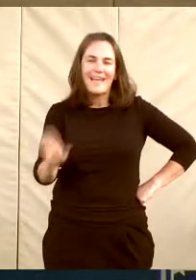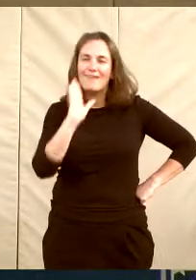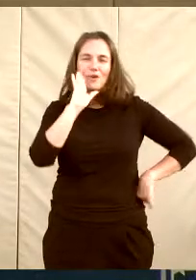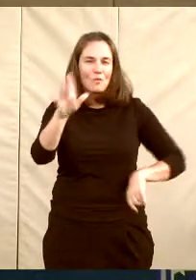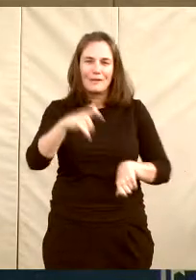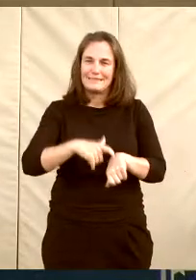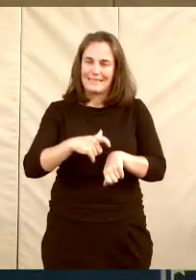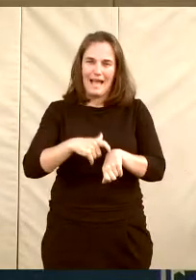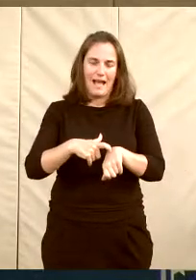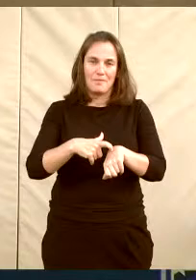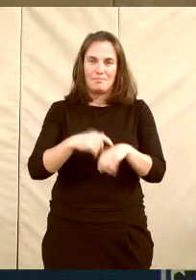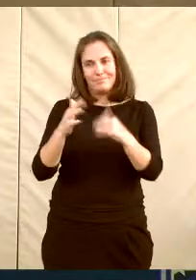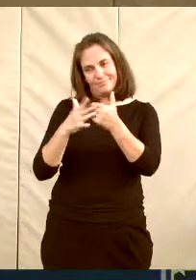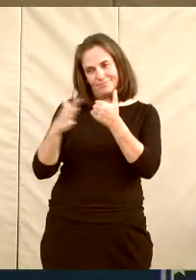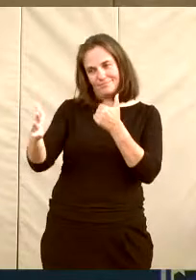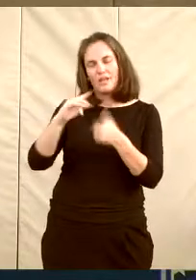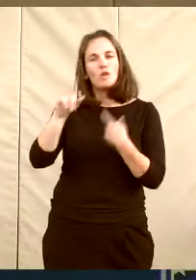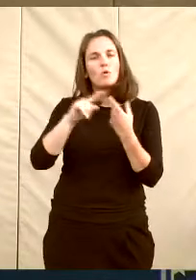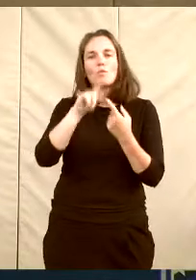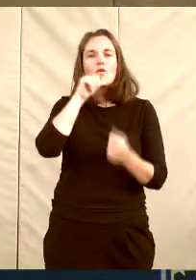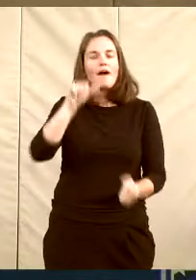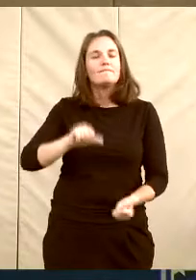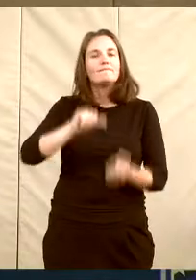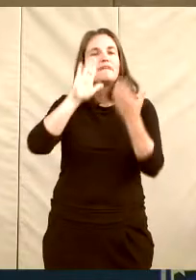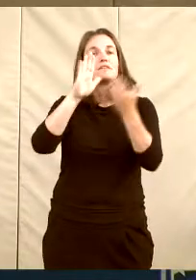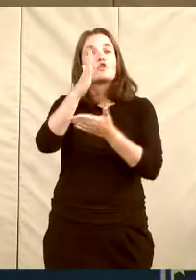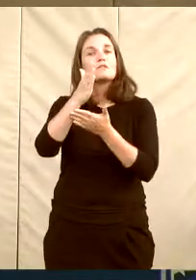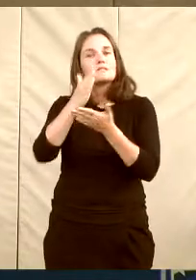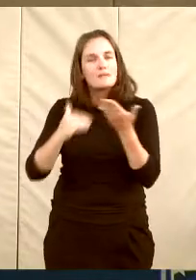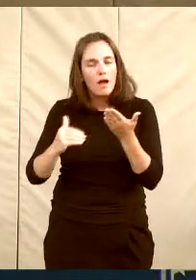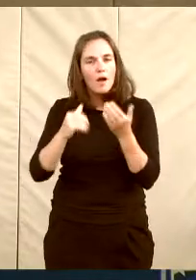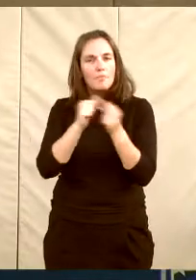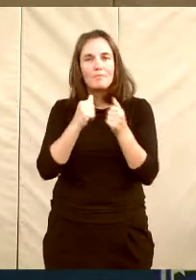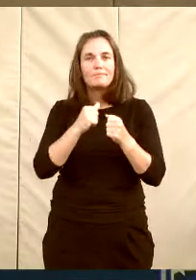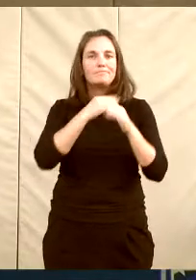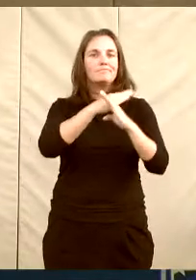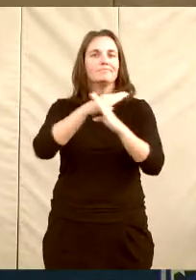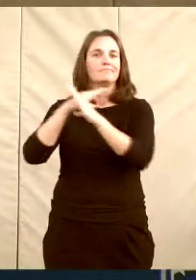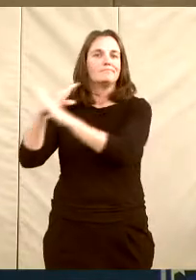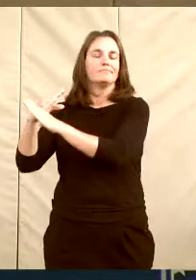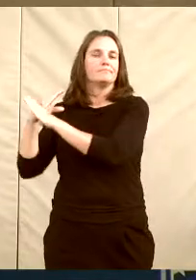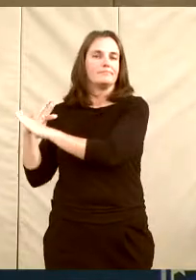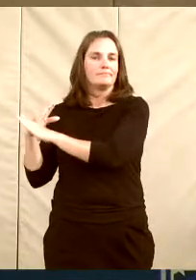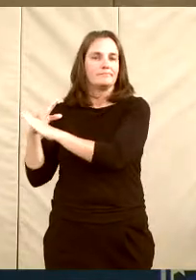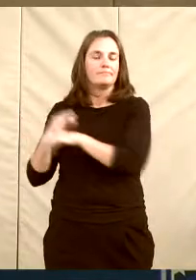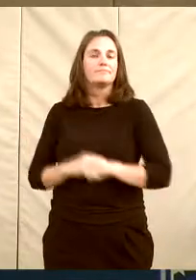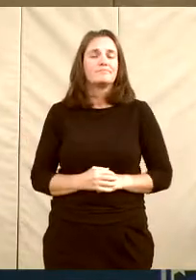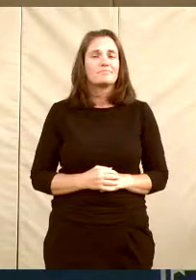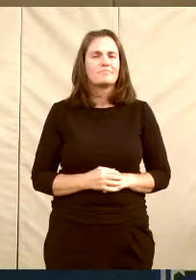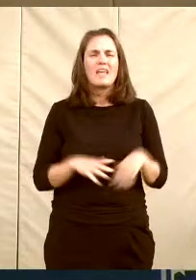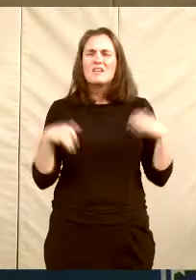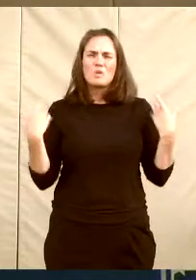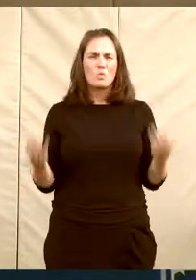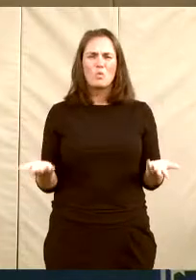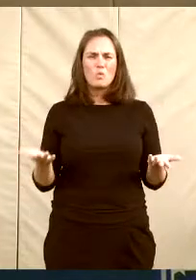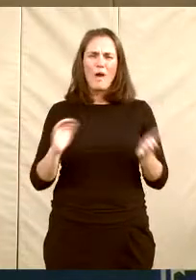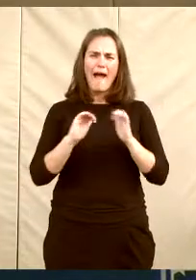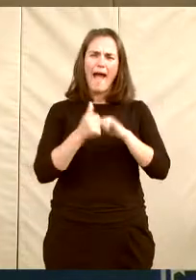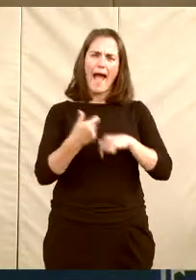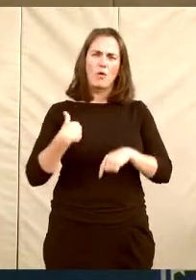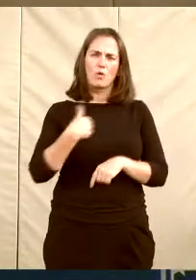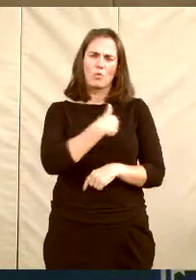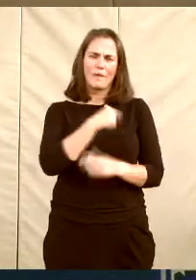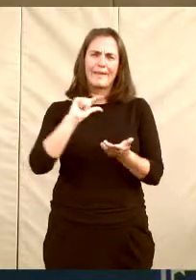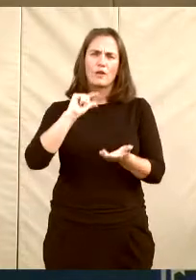any of our lives when we're not facing some kind of obstacle. So how are we as